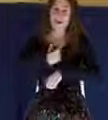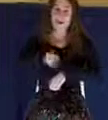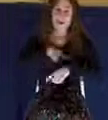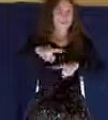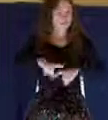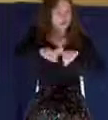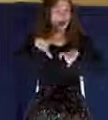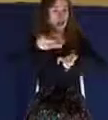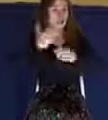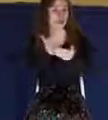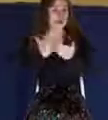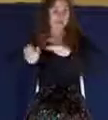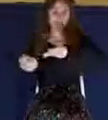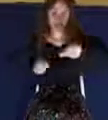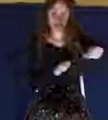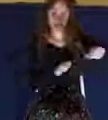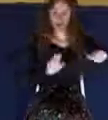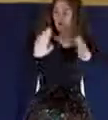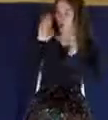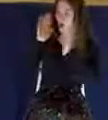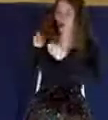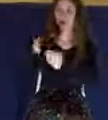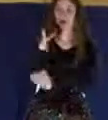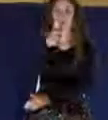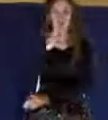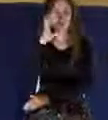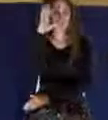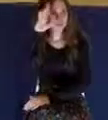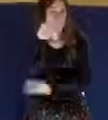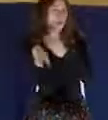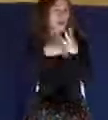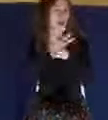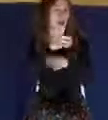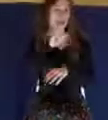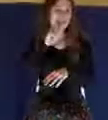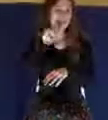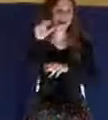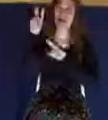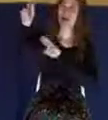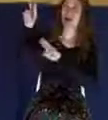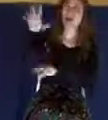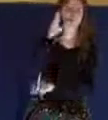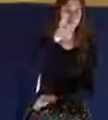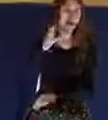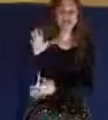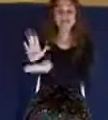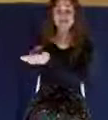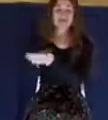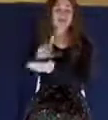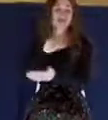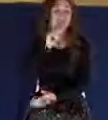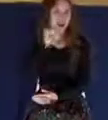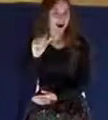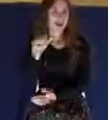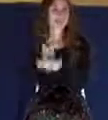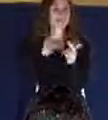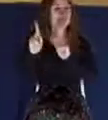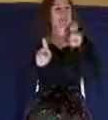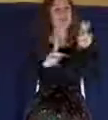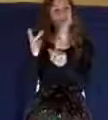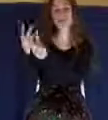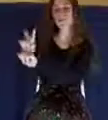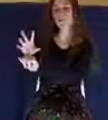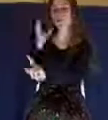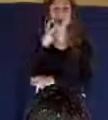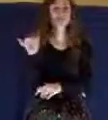know that the world does not place a high value on motherhood. To some, mothers are a second-class citizens of